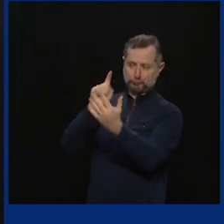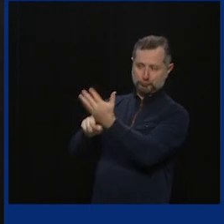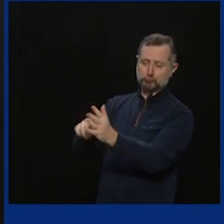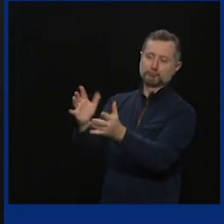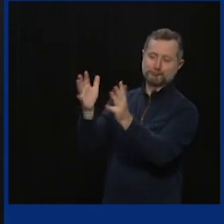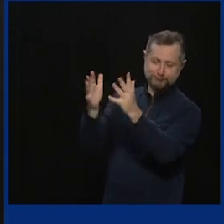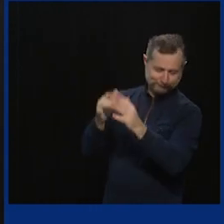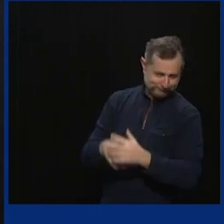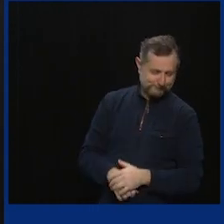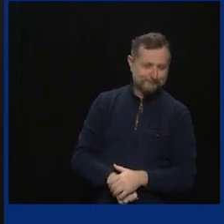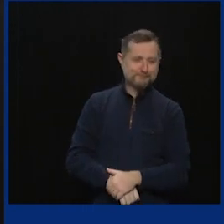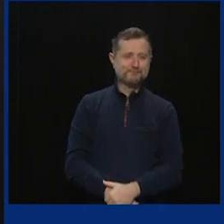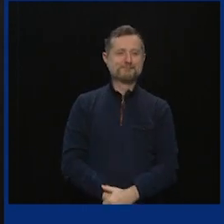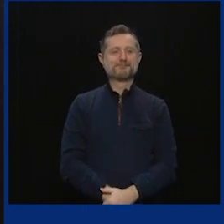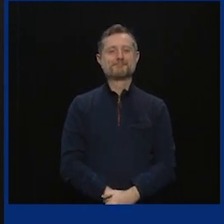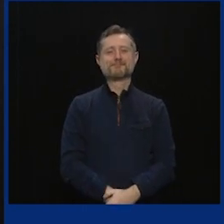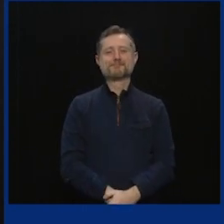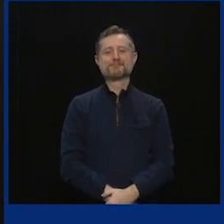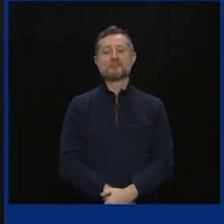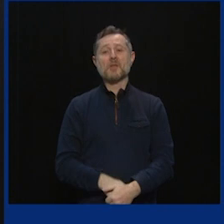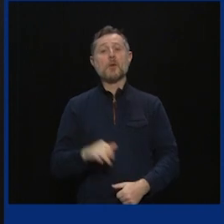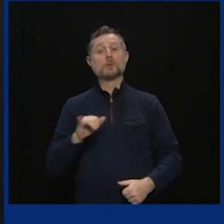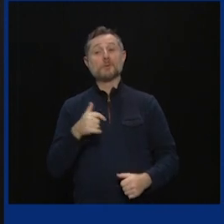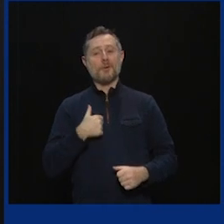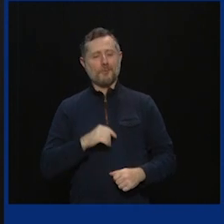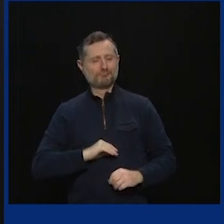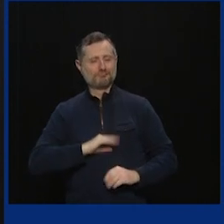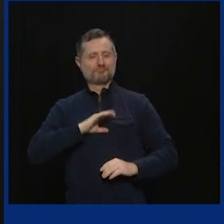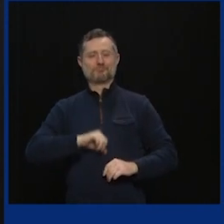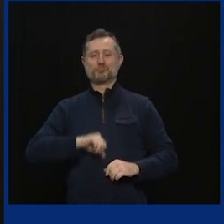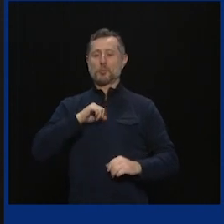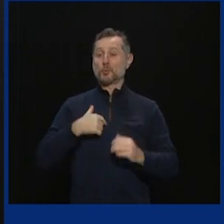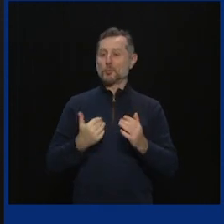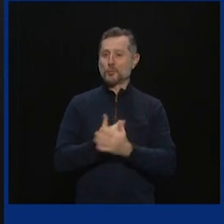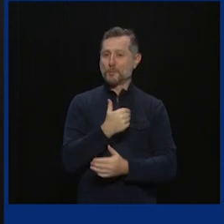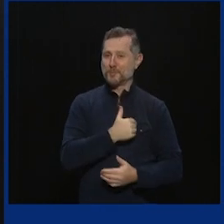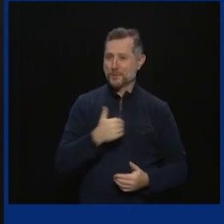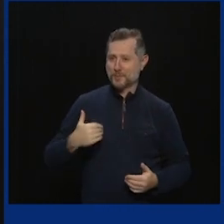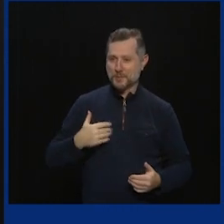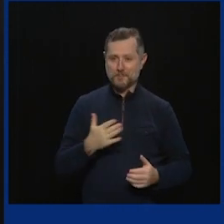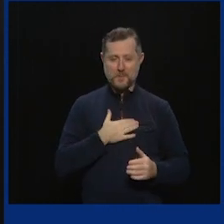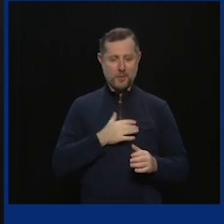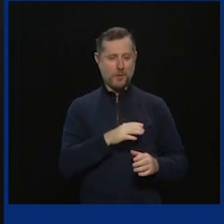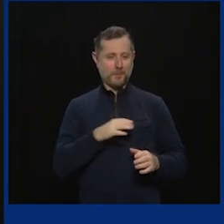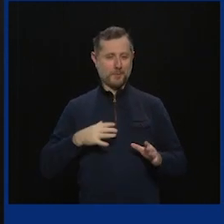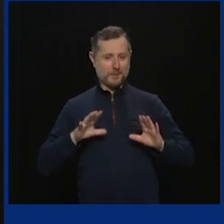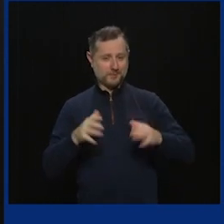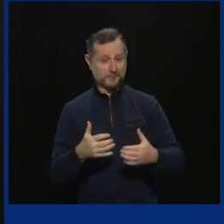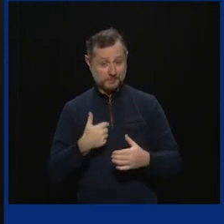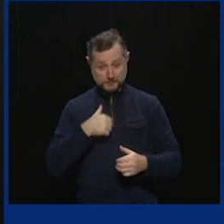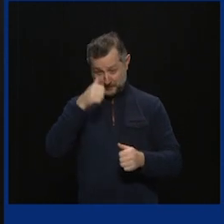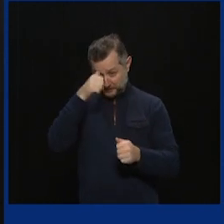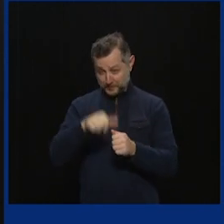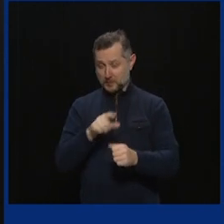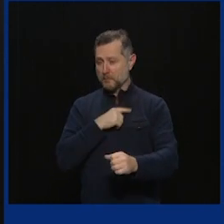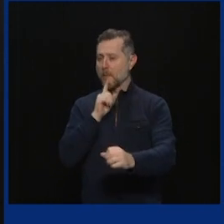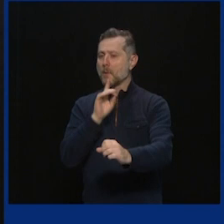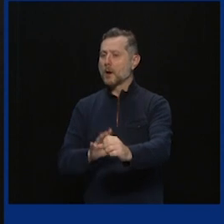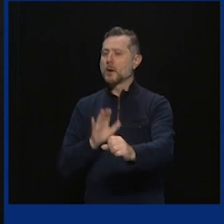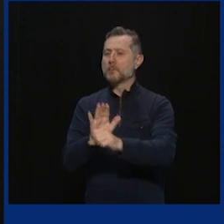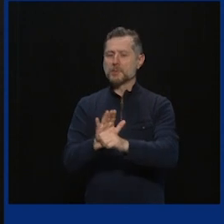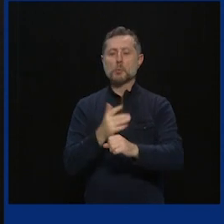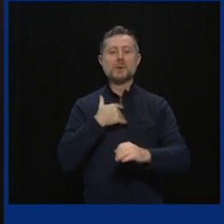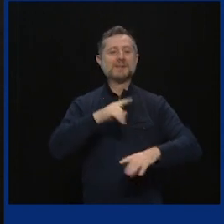I'm also proud of some new members in my administration. I promised diversity. I promised I'd bring the most